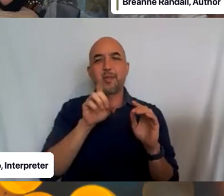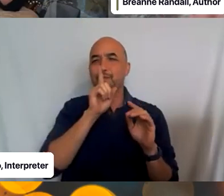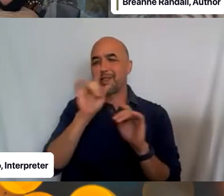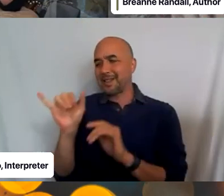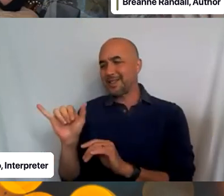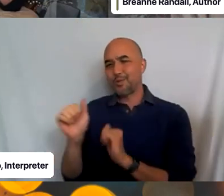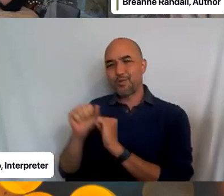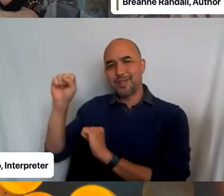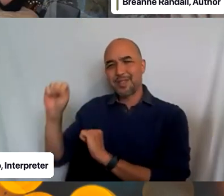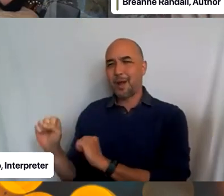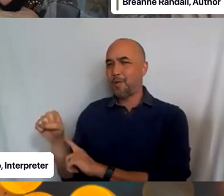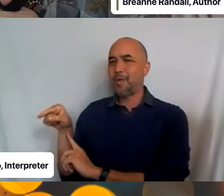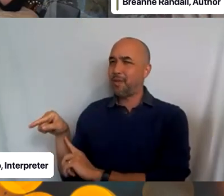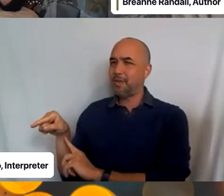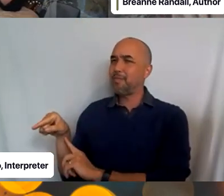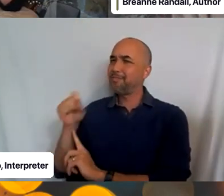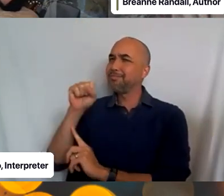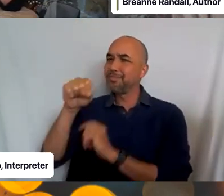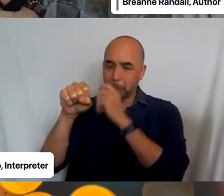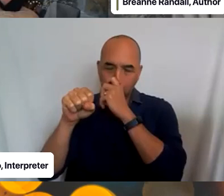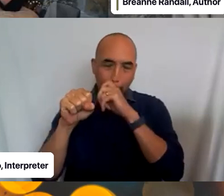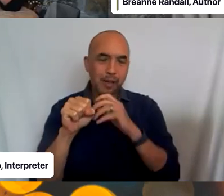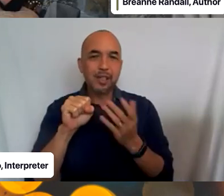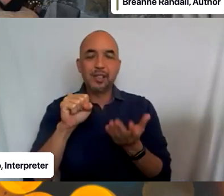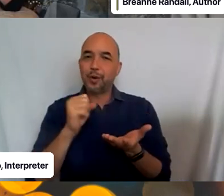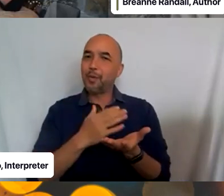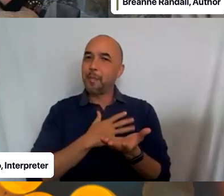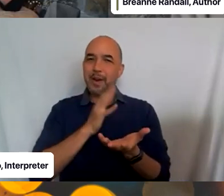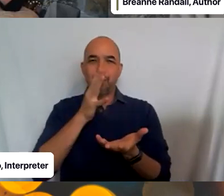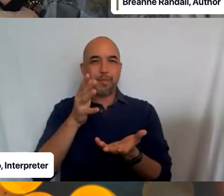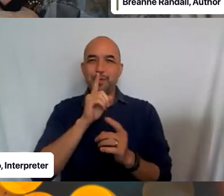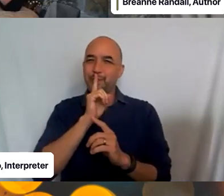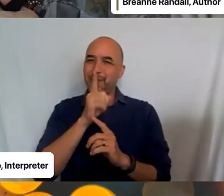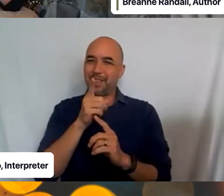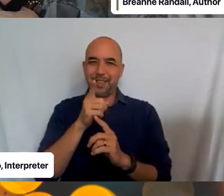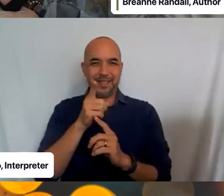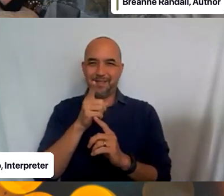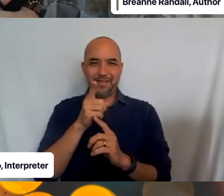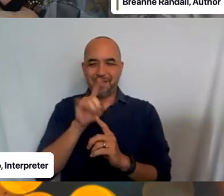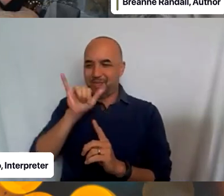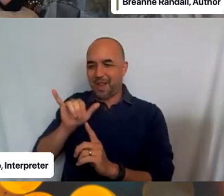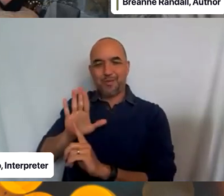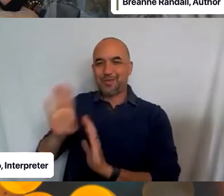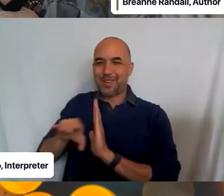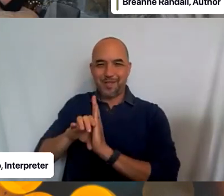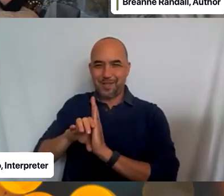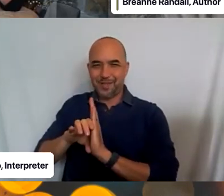know, town. But so she really embodied that, just feisty Spitfire. You know, she was born